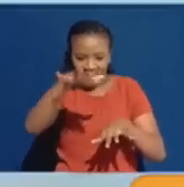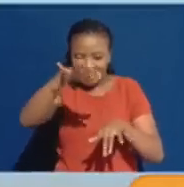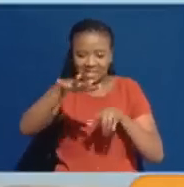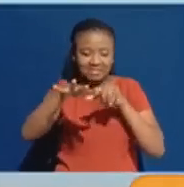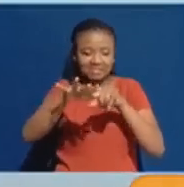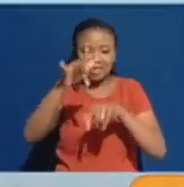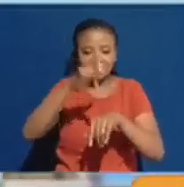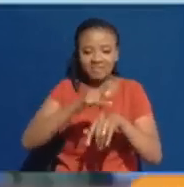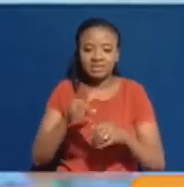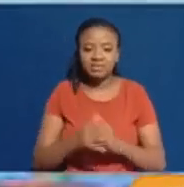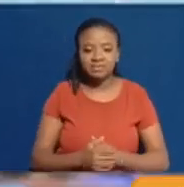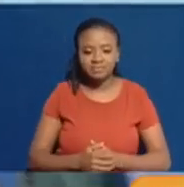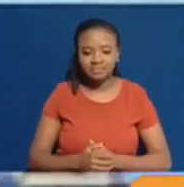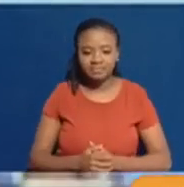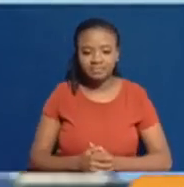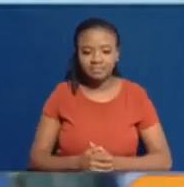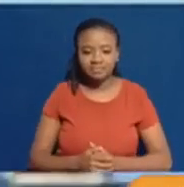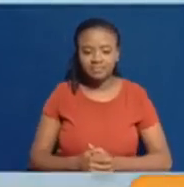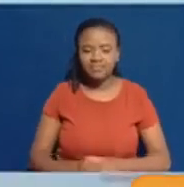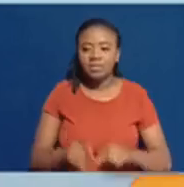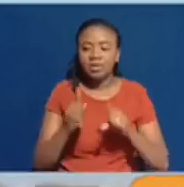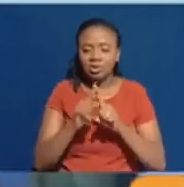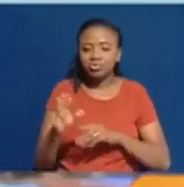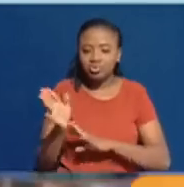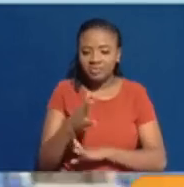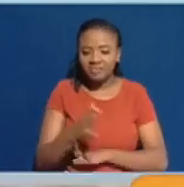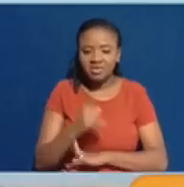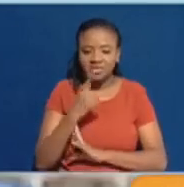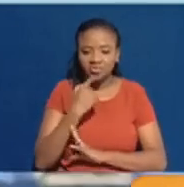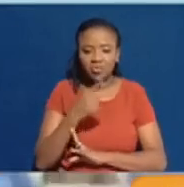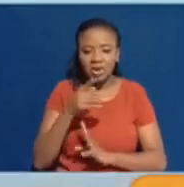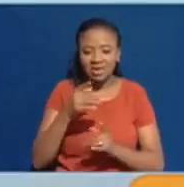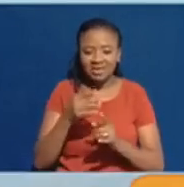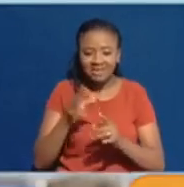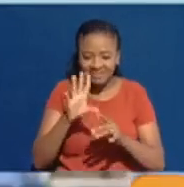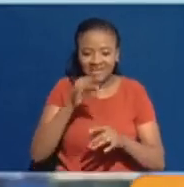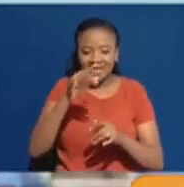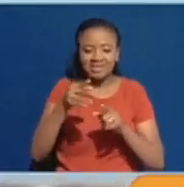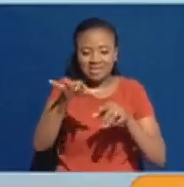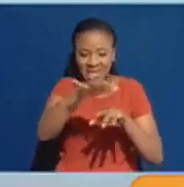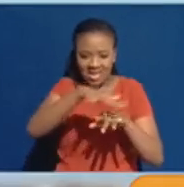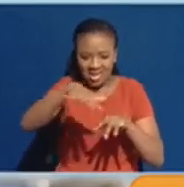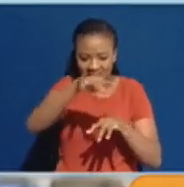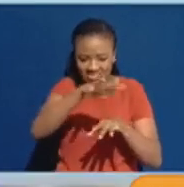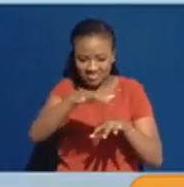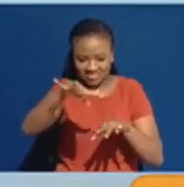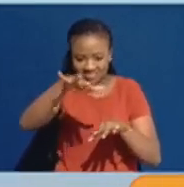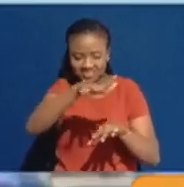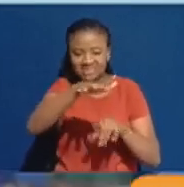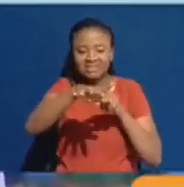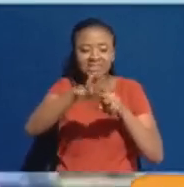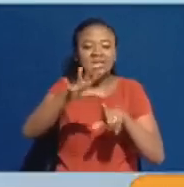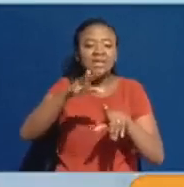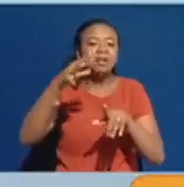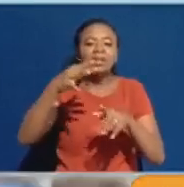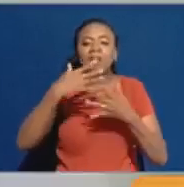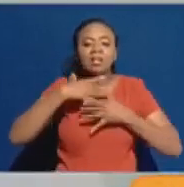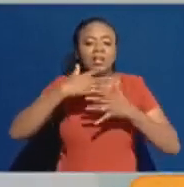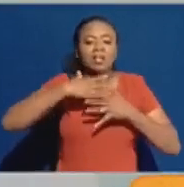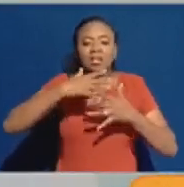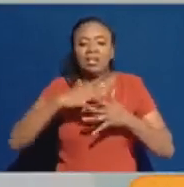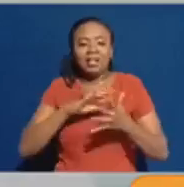hour or less, the fish which are confined in the cages, they find that they are lacking even more